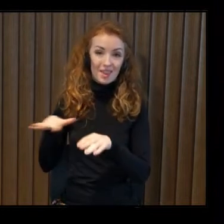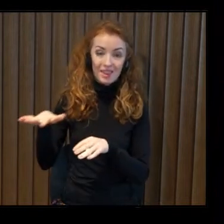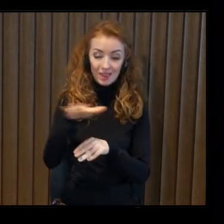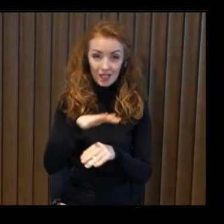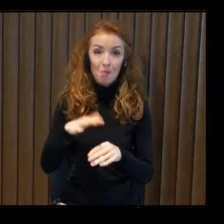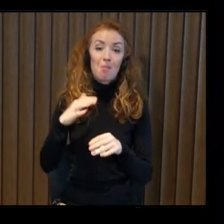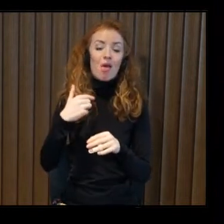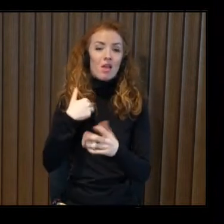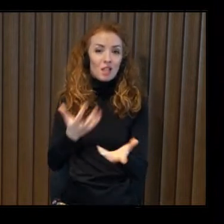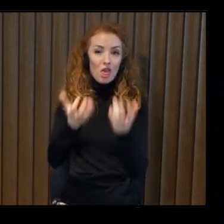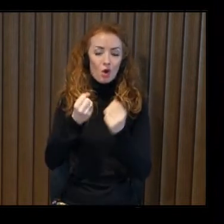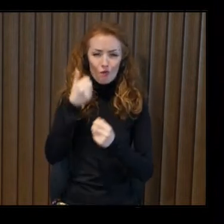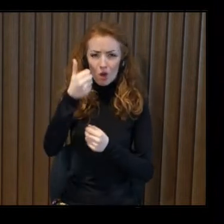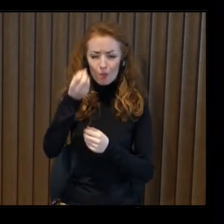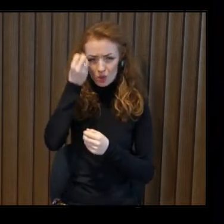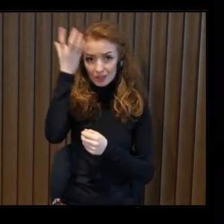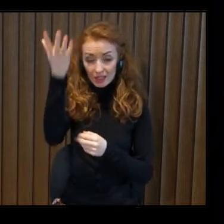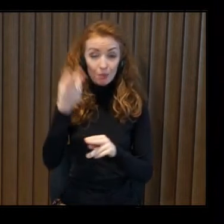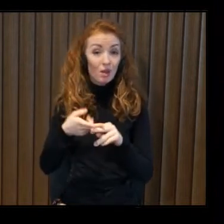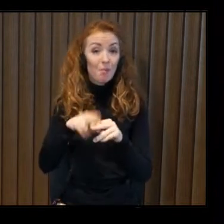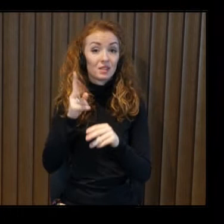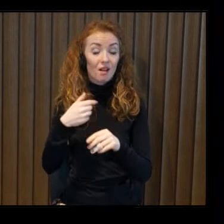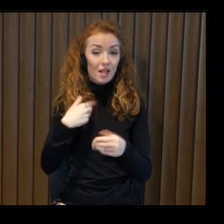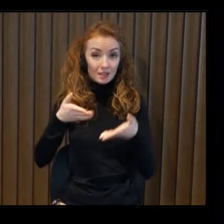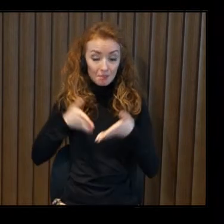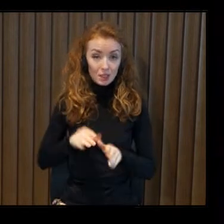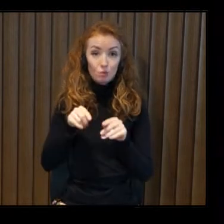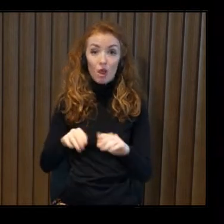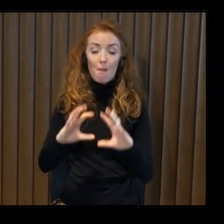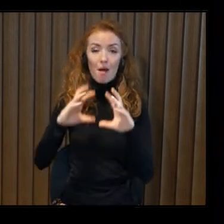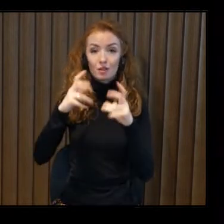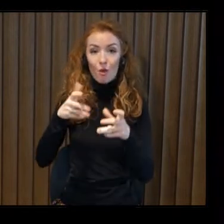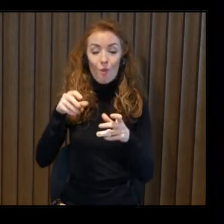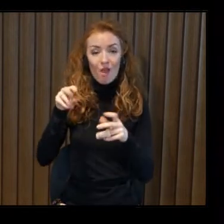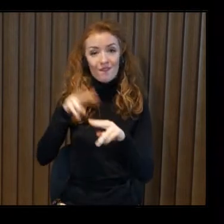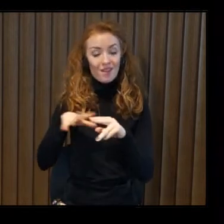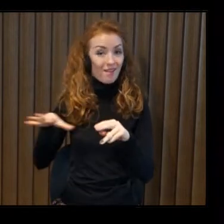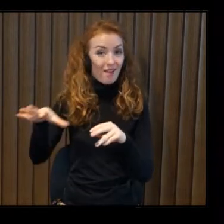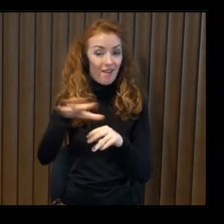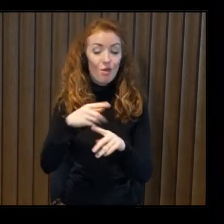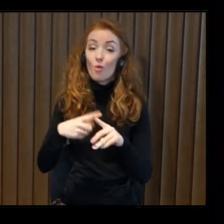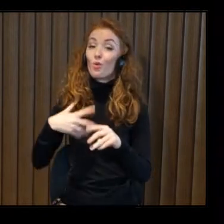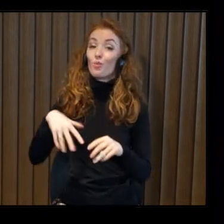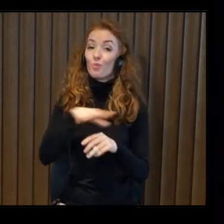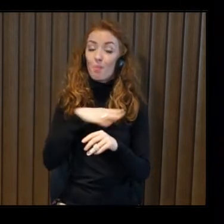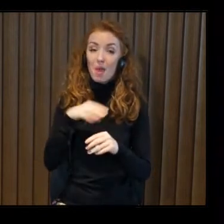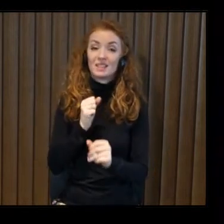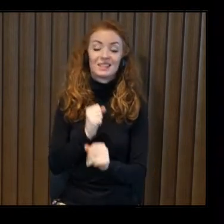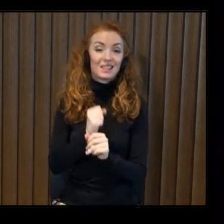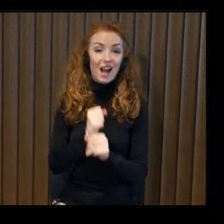was born and who my parents were, we kind of have life set on easy mode. I've had some challenges, there have been some